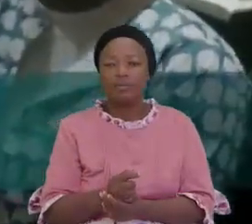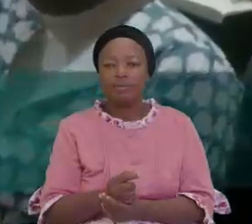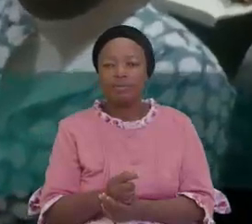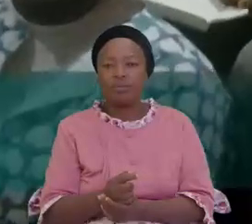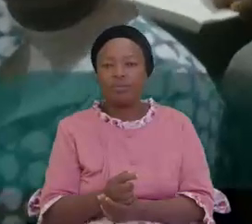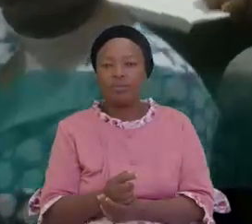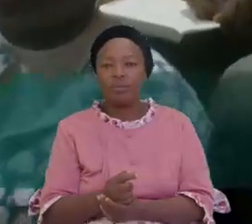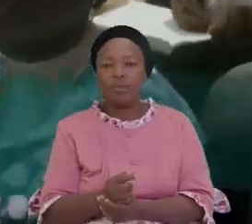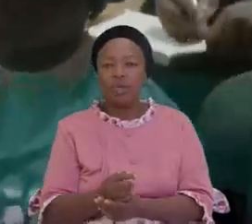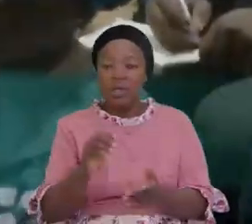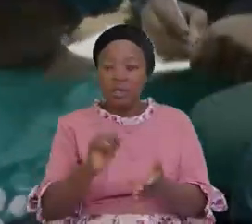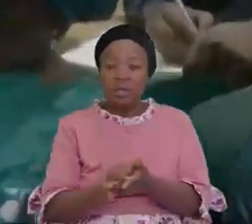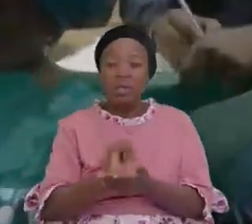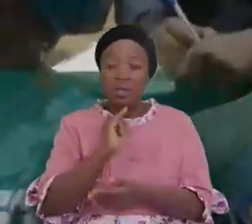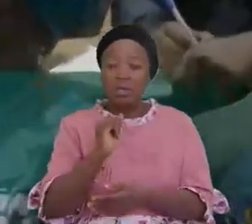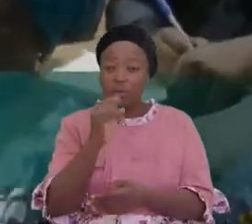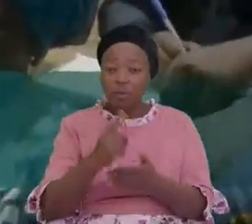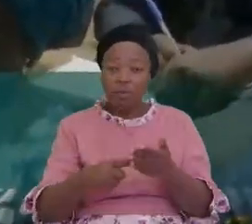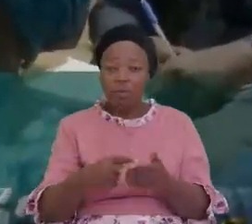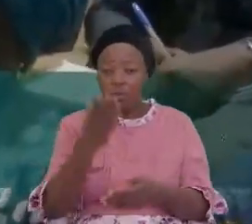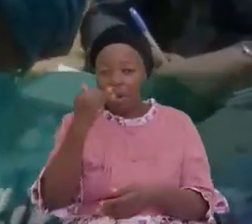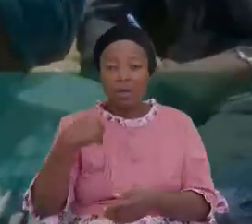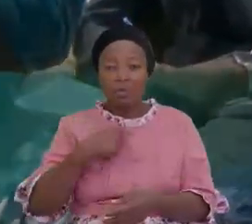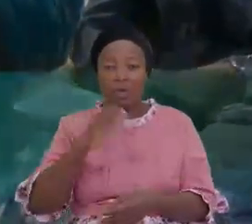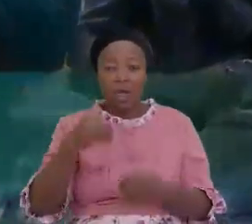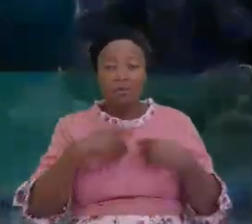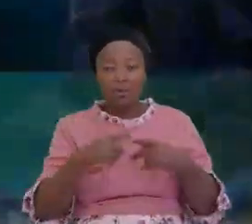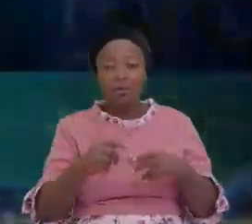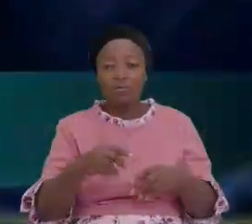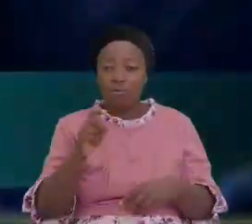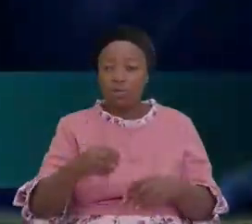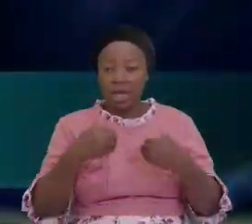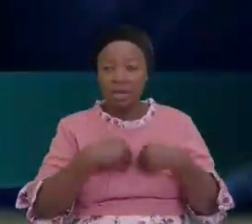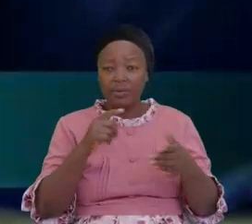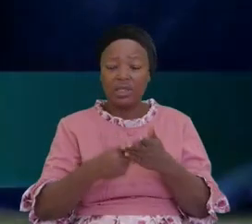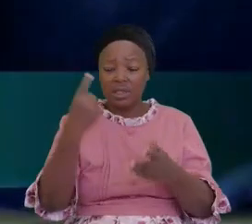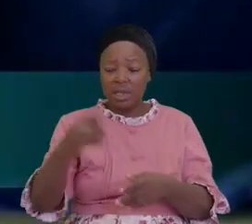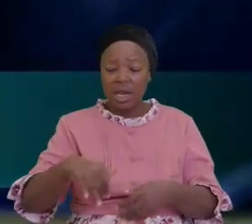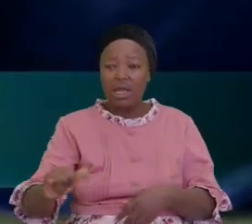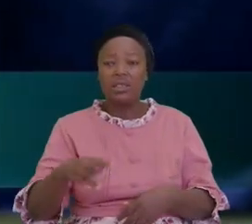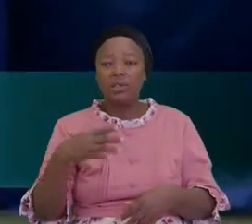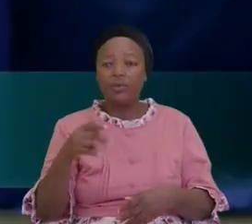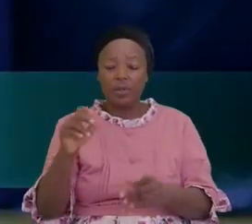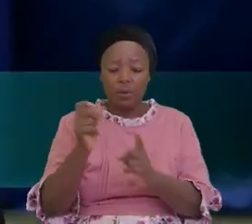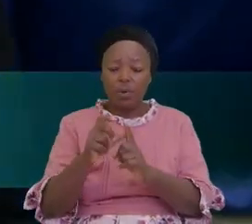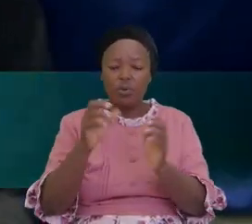That's why we should have the internalizing of the word with the spirit.